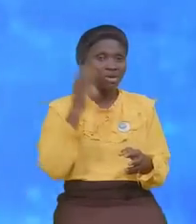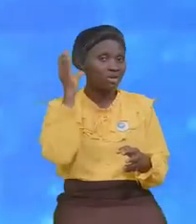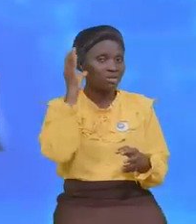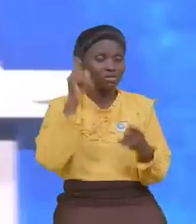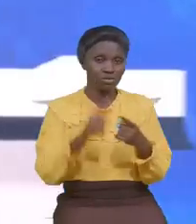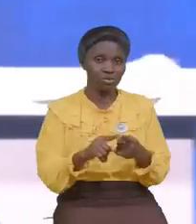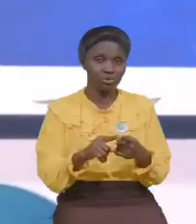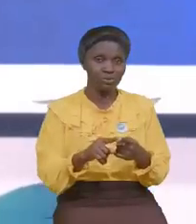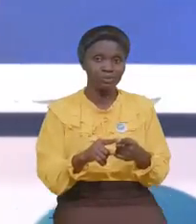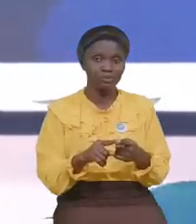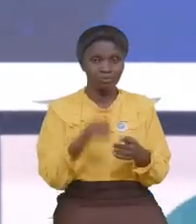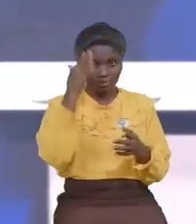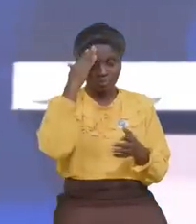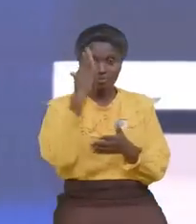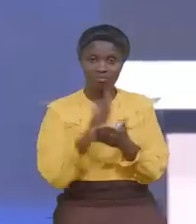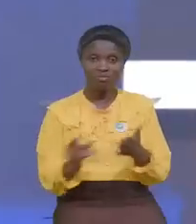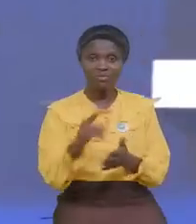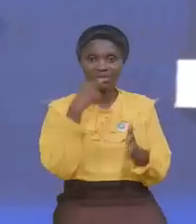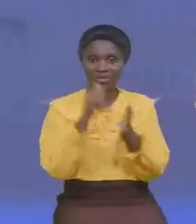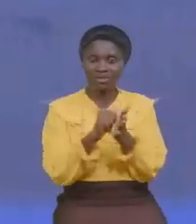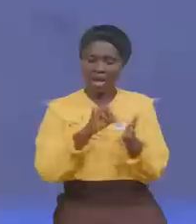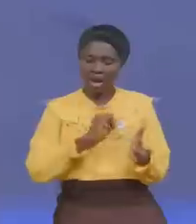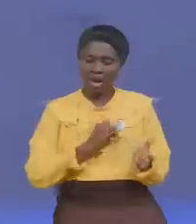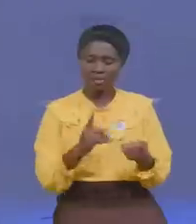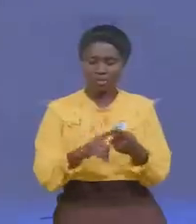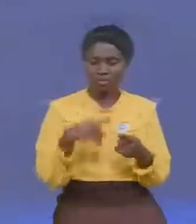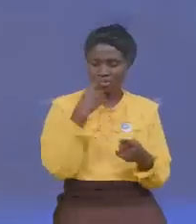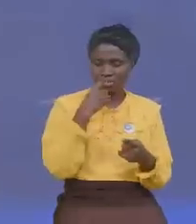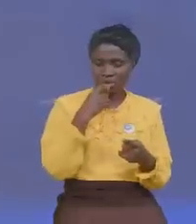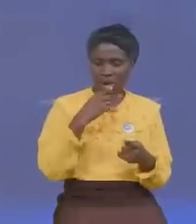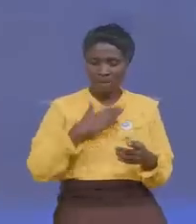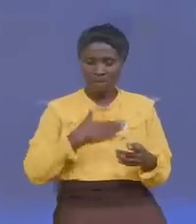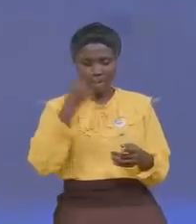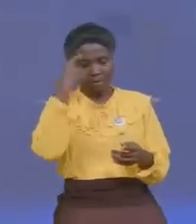And you know, somebody says, I want to speak my mind about you.